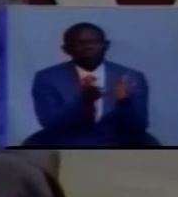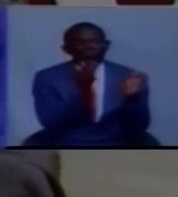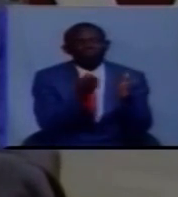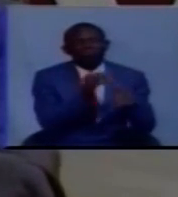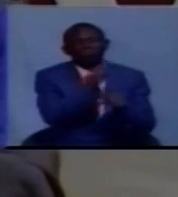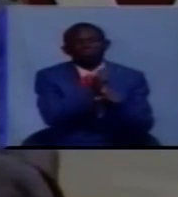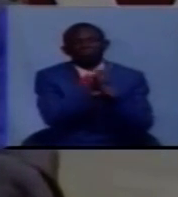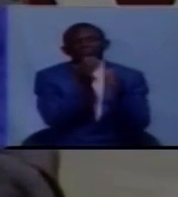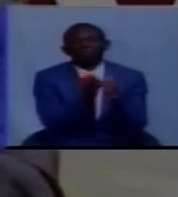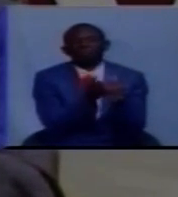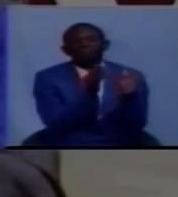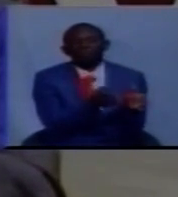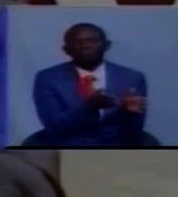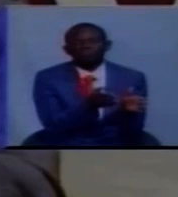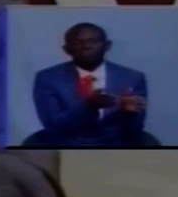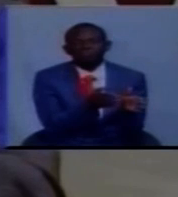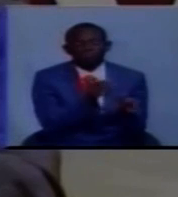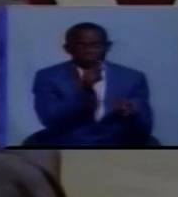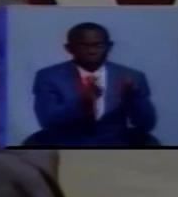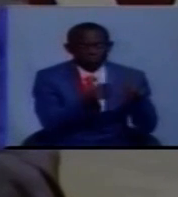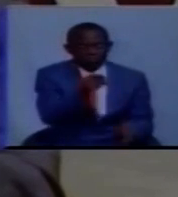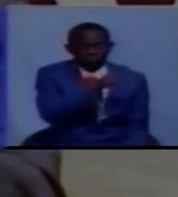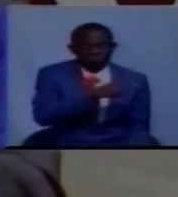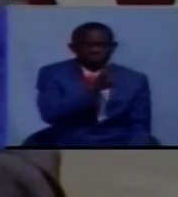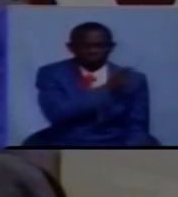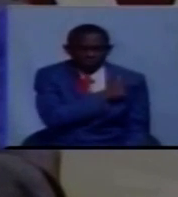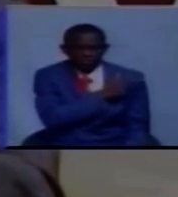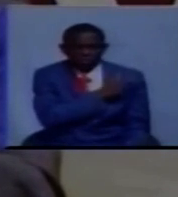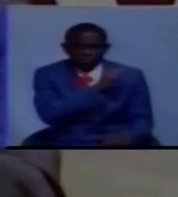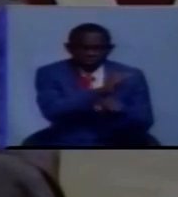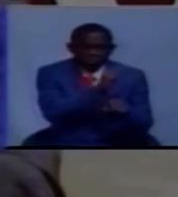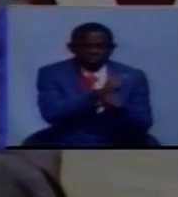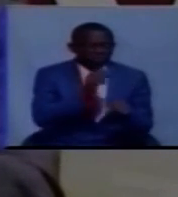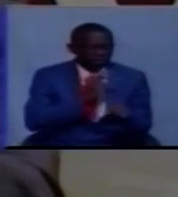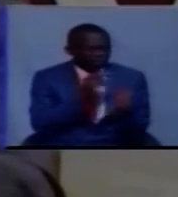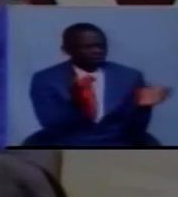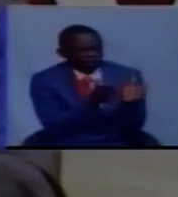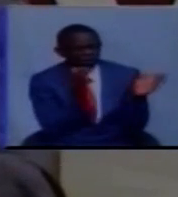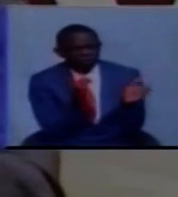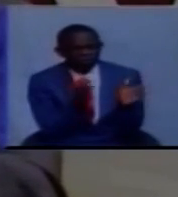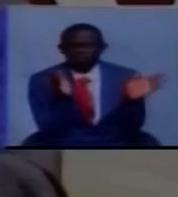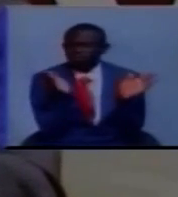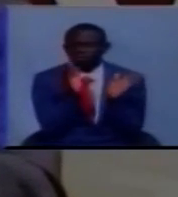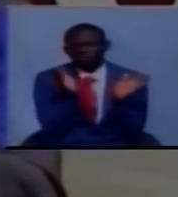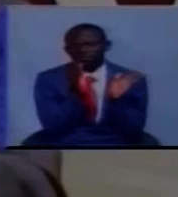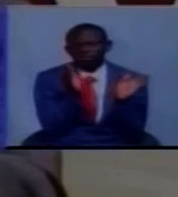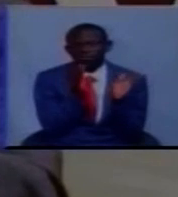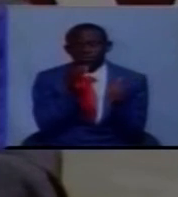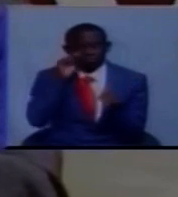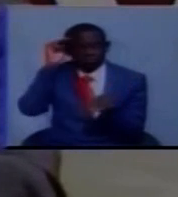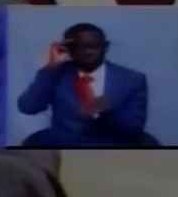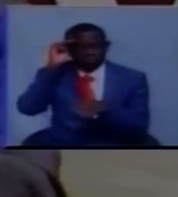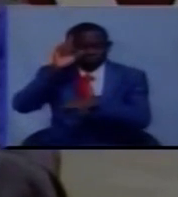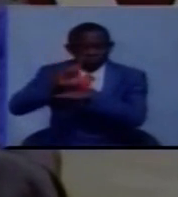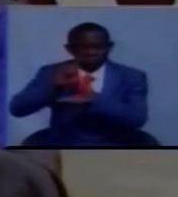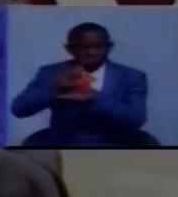are not protecting people who are unproductive. That's why at the Ministry of Labour we have been advocating for establishing the productivity center so